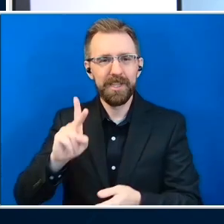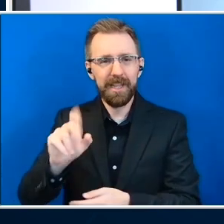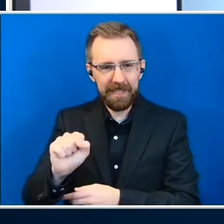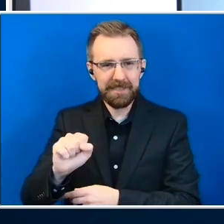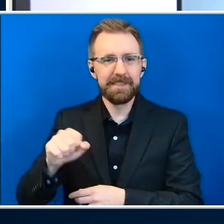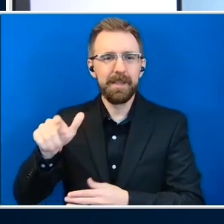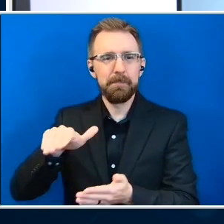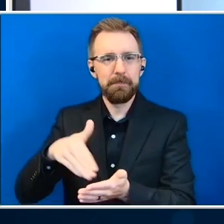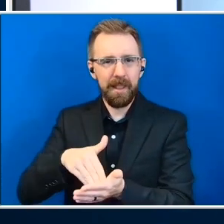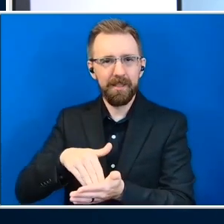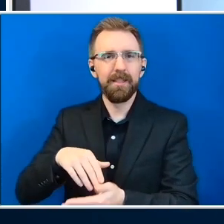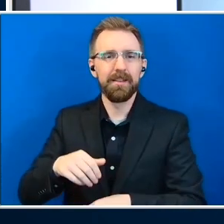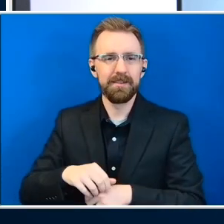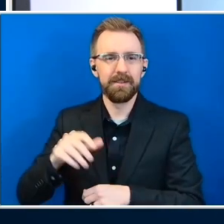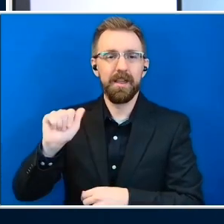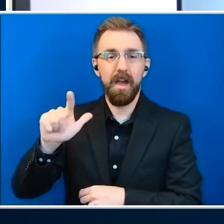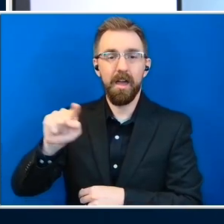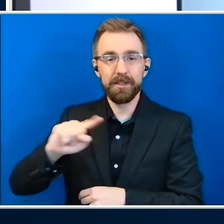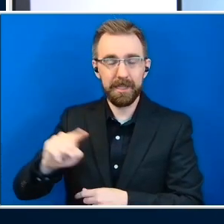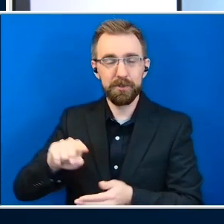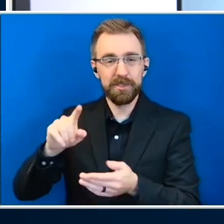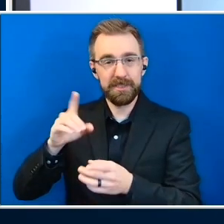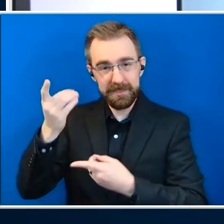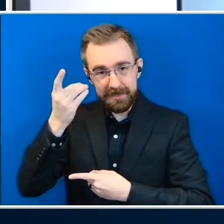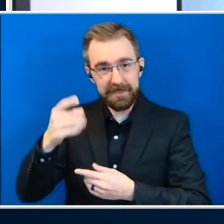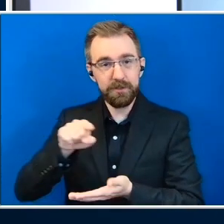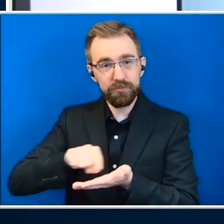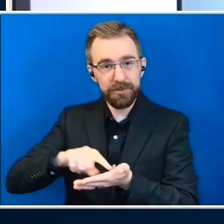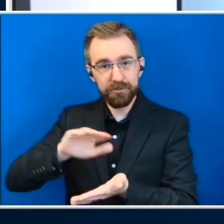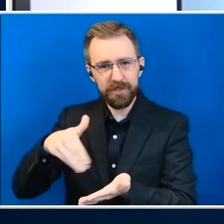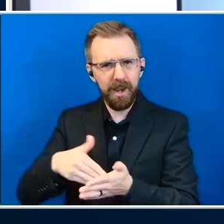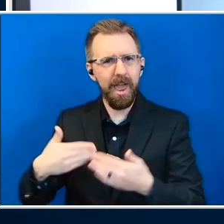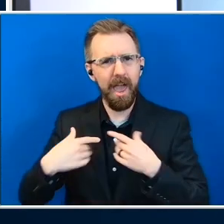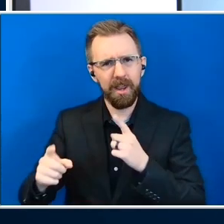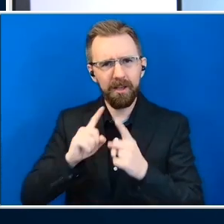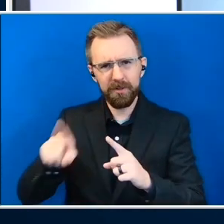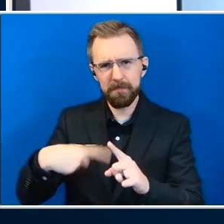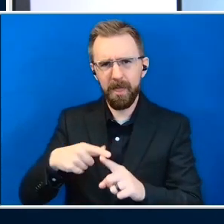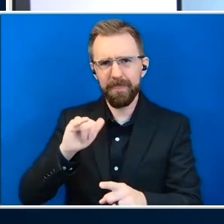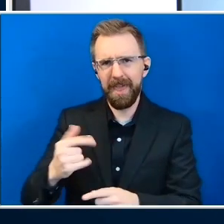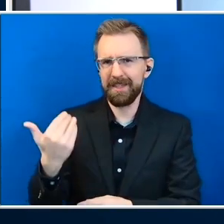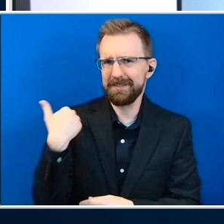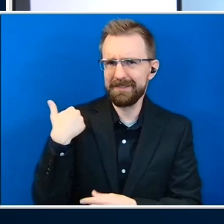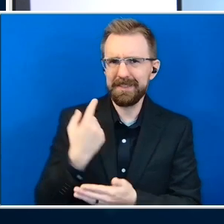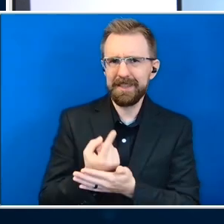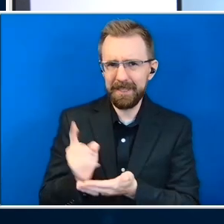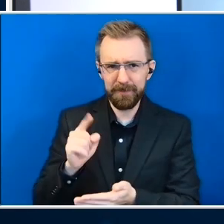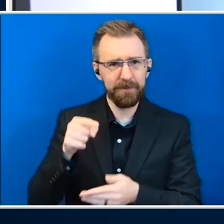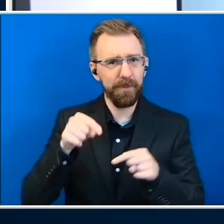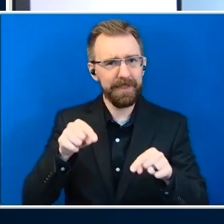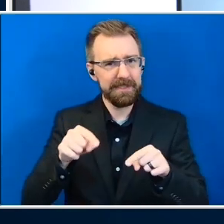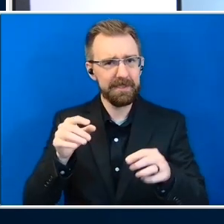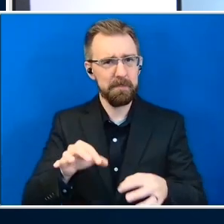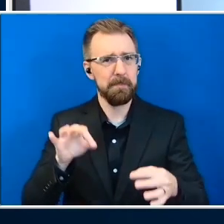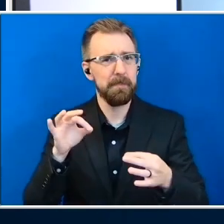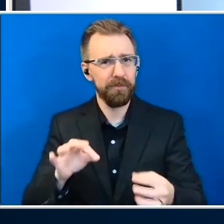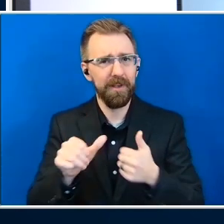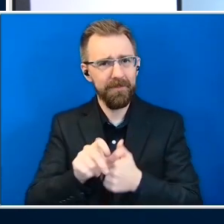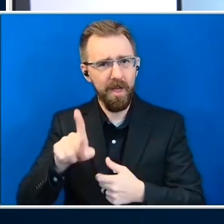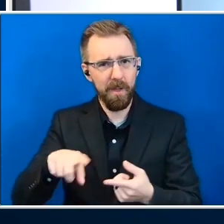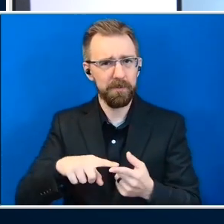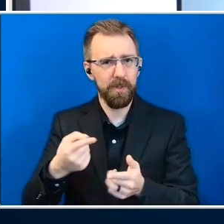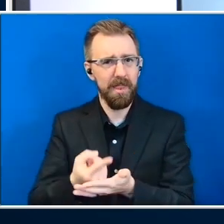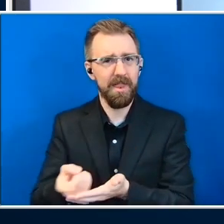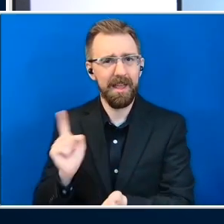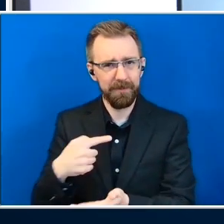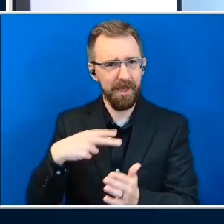Disease Research Center. We actually had a conversation about that just last week, so this is a perfect follow-up to last week. I read this, I was like,